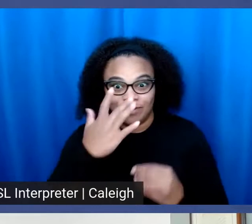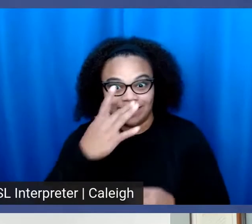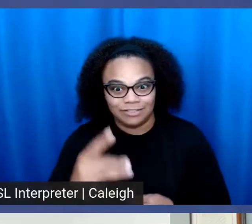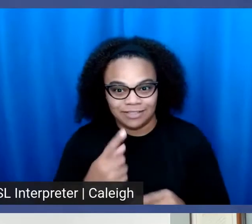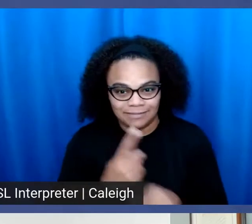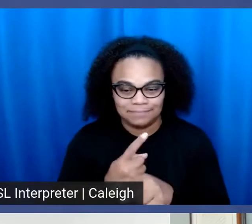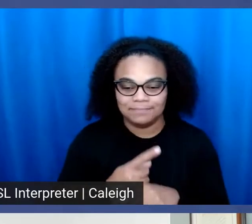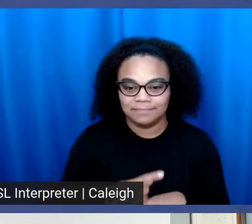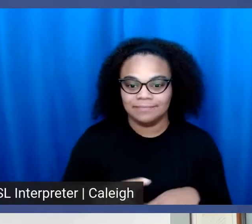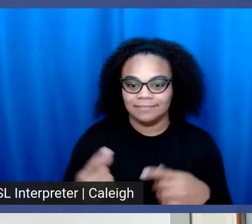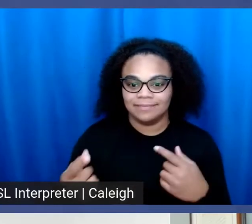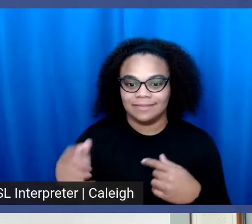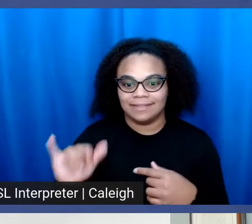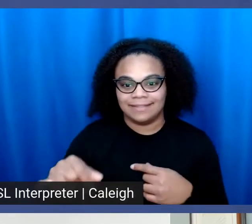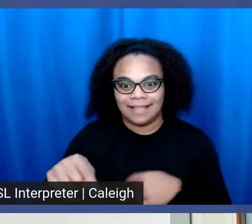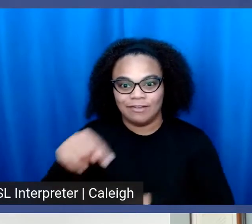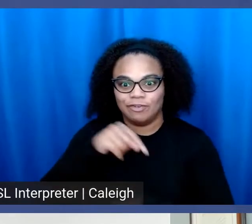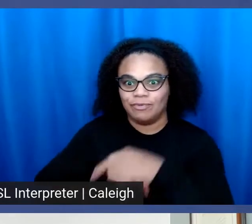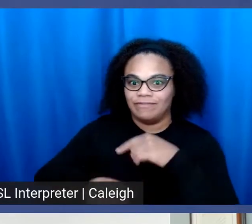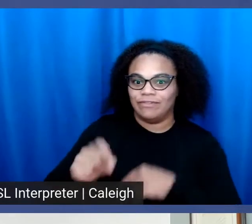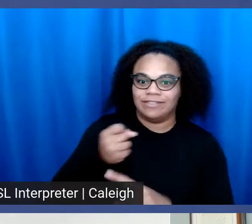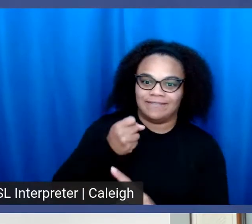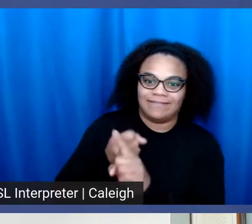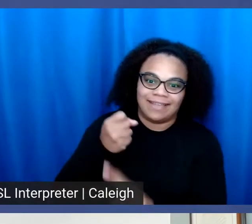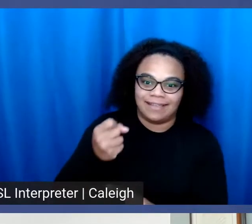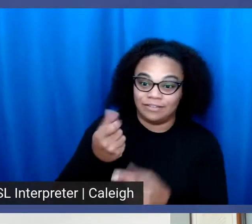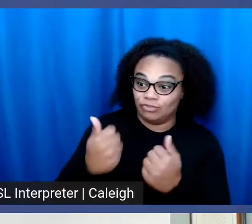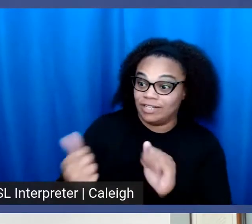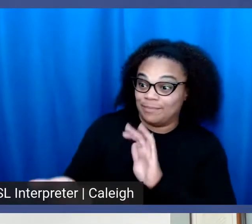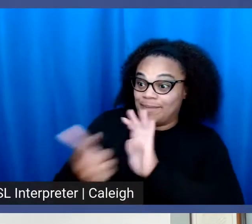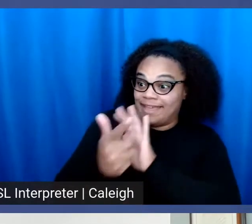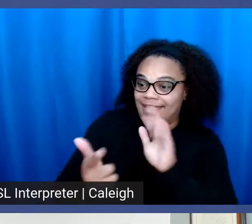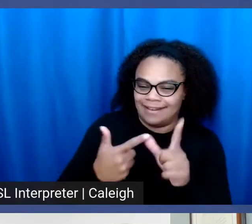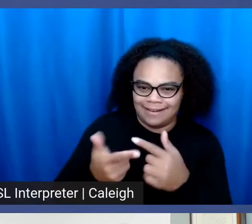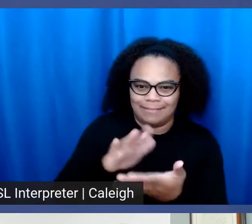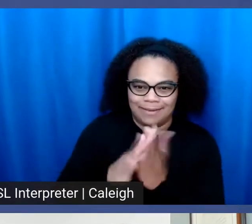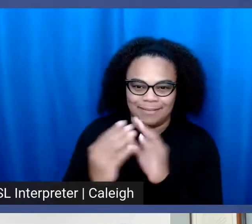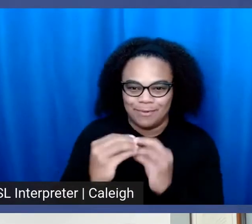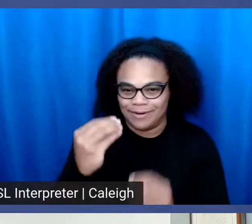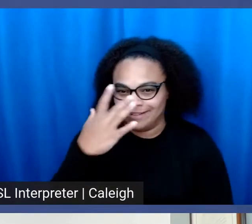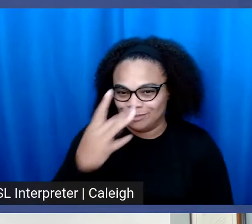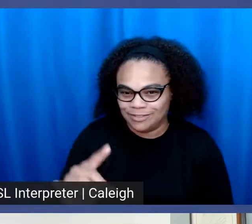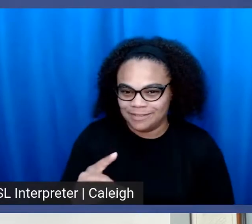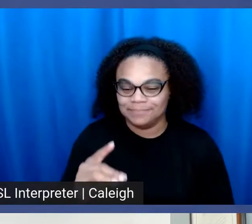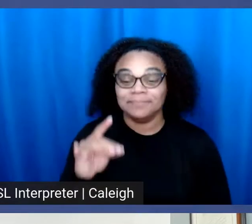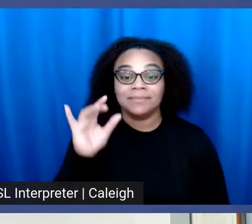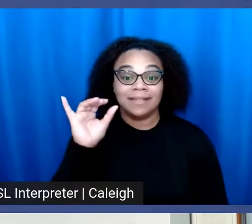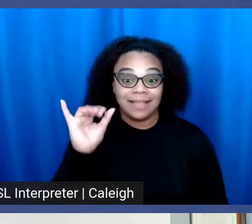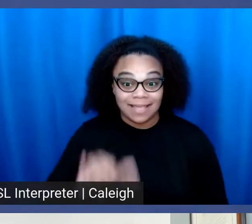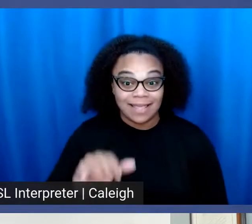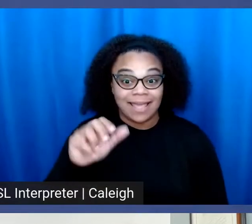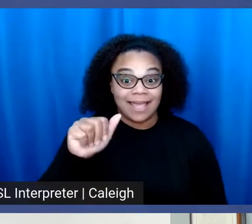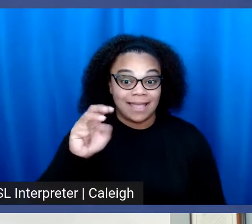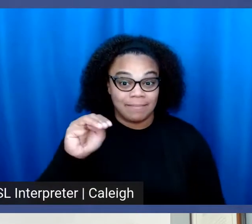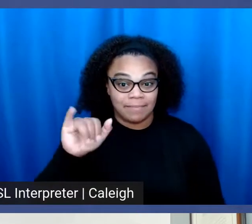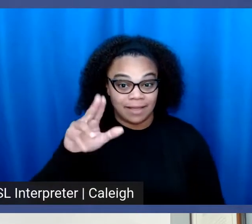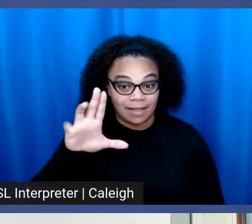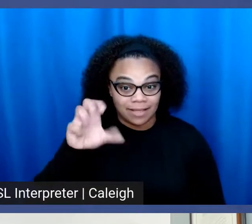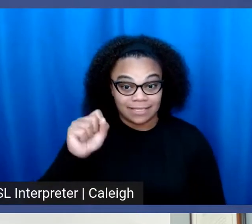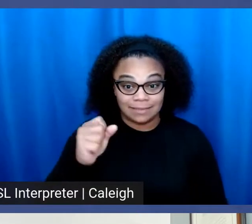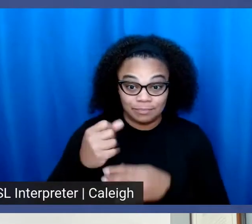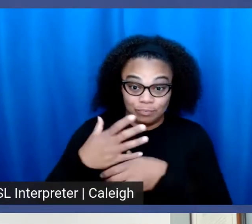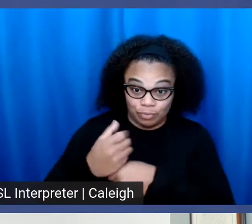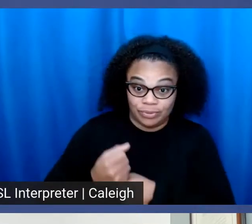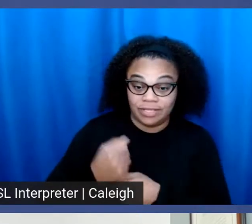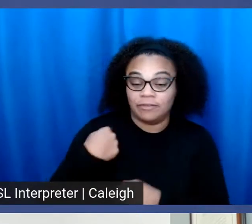there's that kind of reverse effect that when you try and ban something, it becomes more interesting. But so we wrote in that amicus brief that, as always, it's